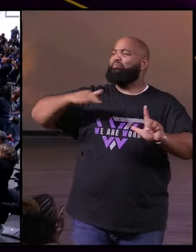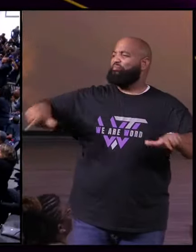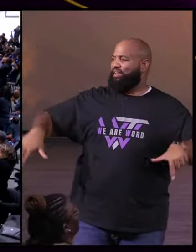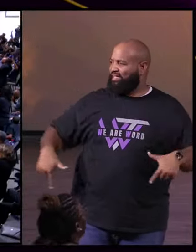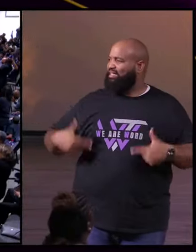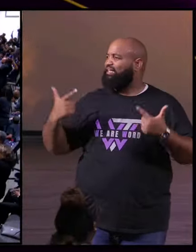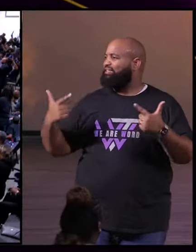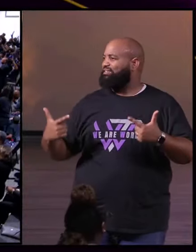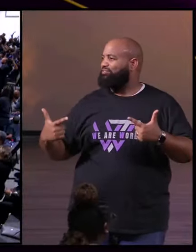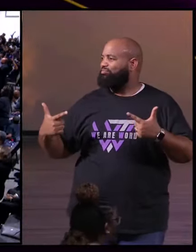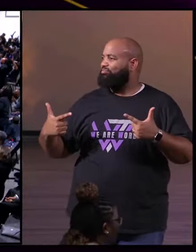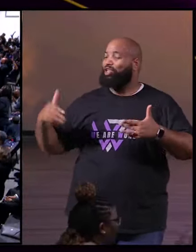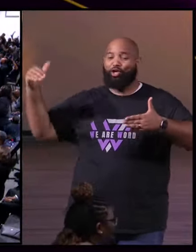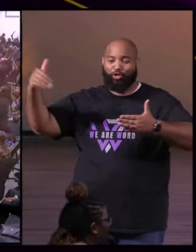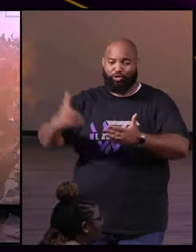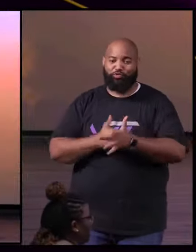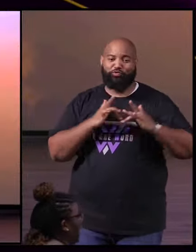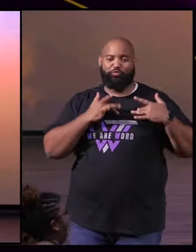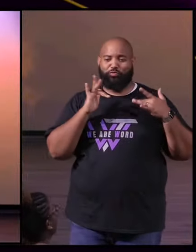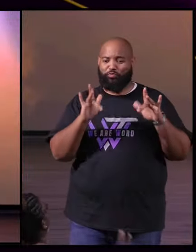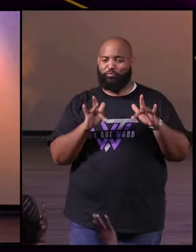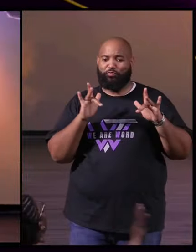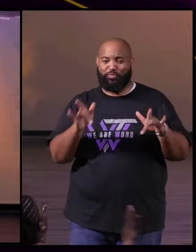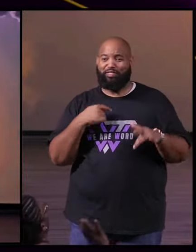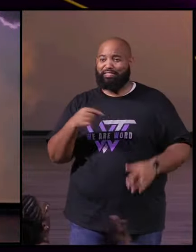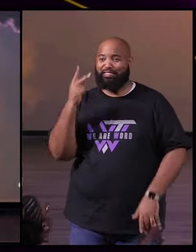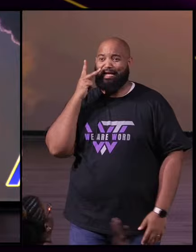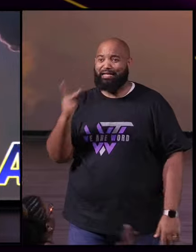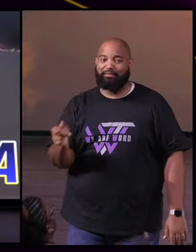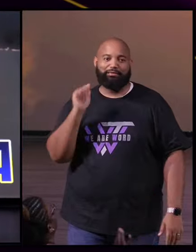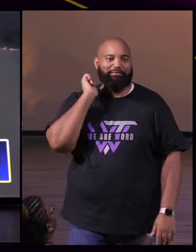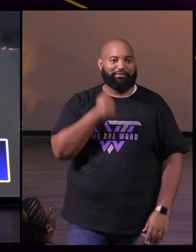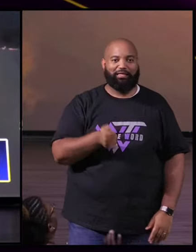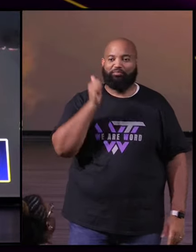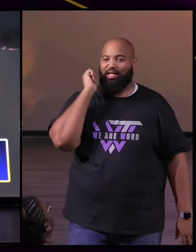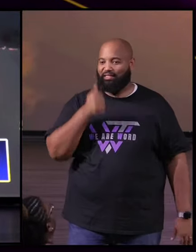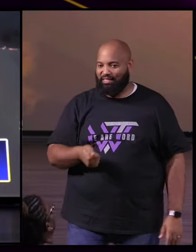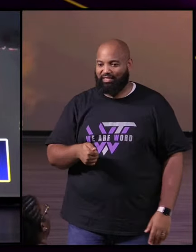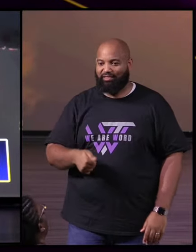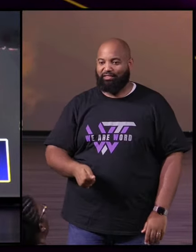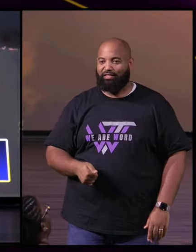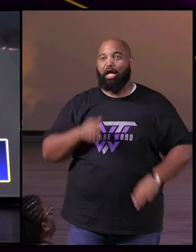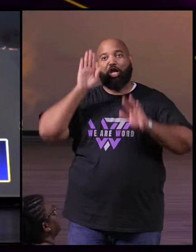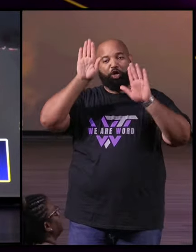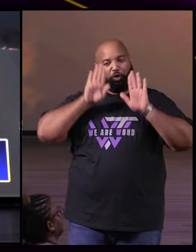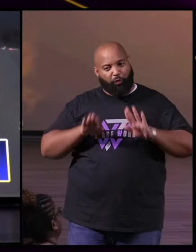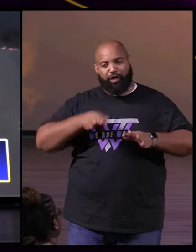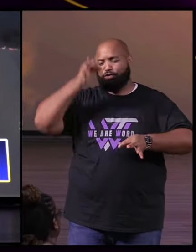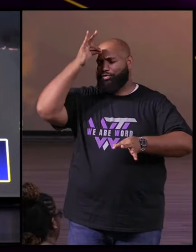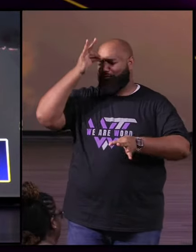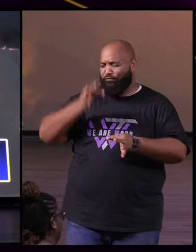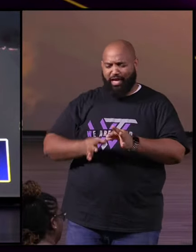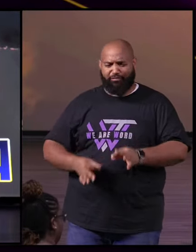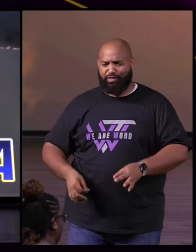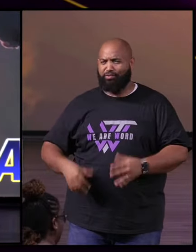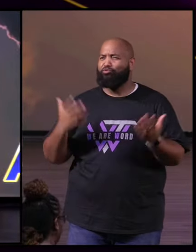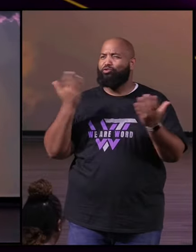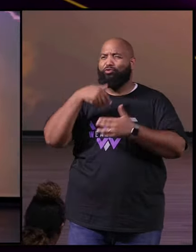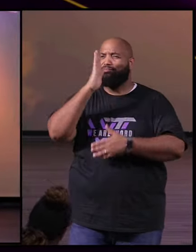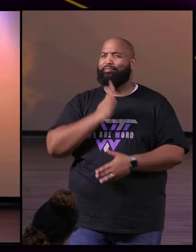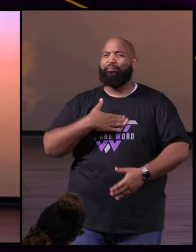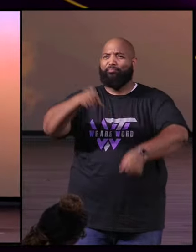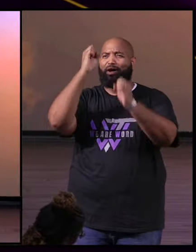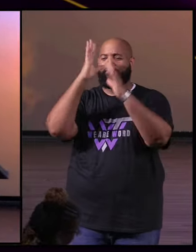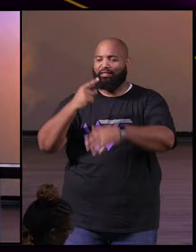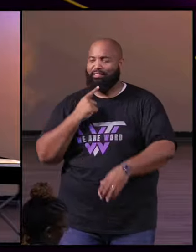live. New mercy I see day by day. Great is your faithfulness.